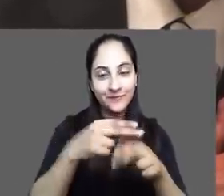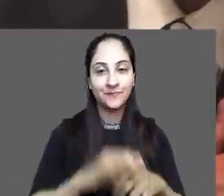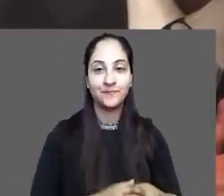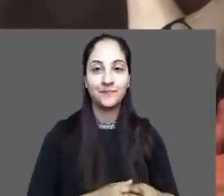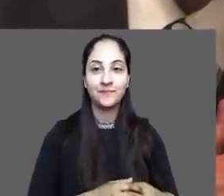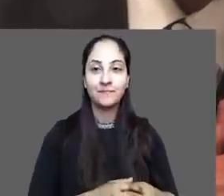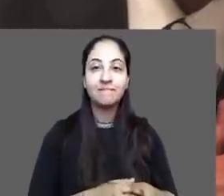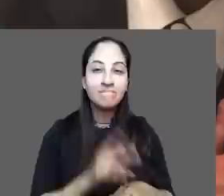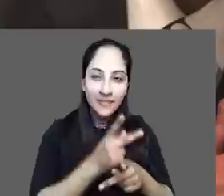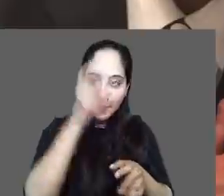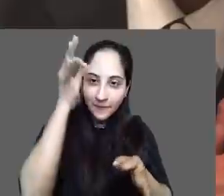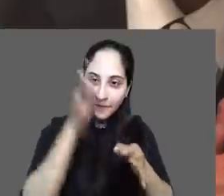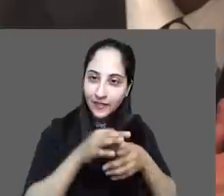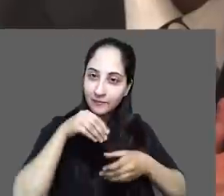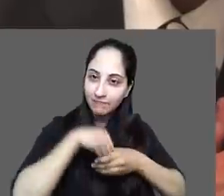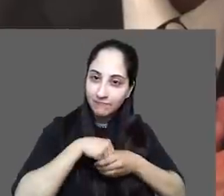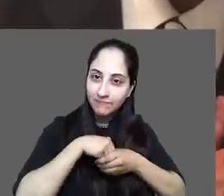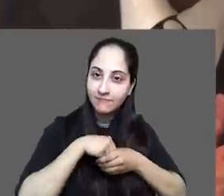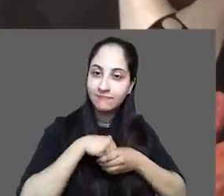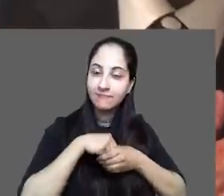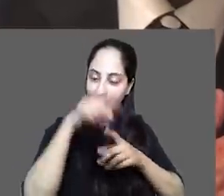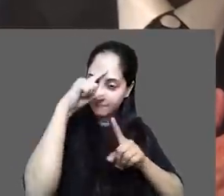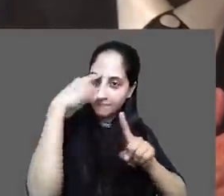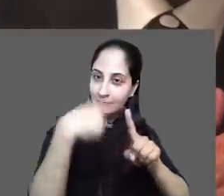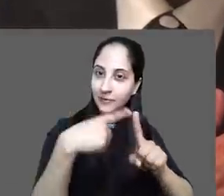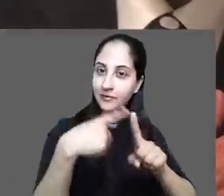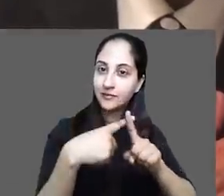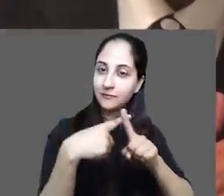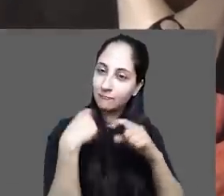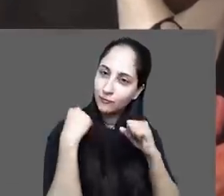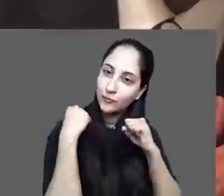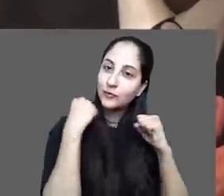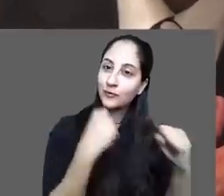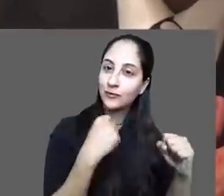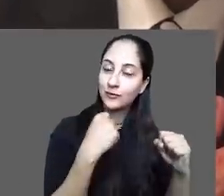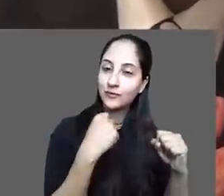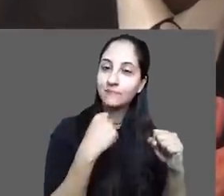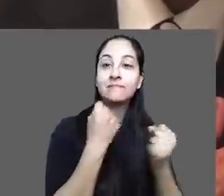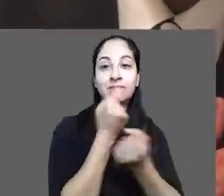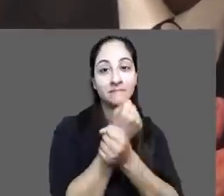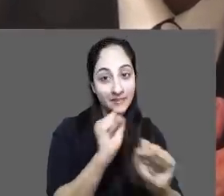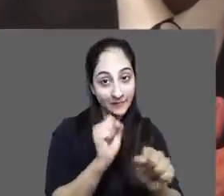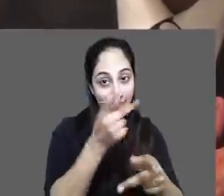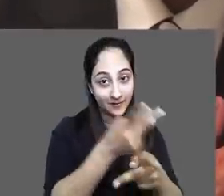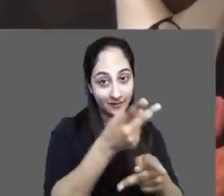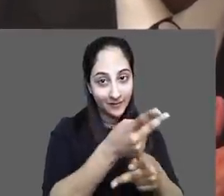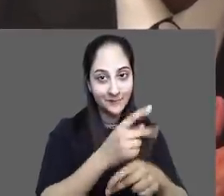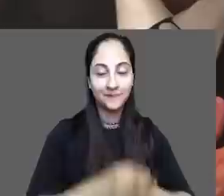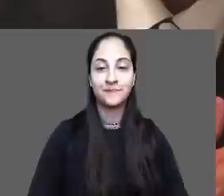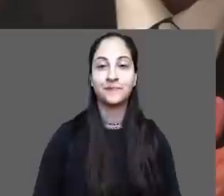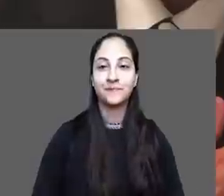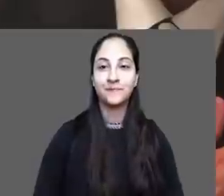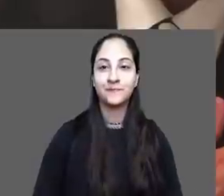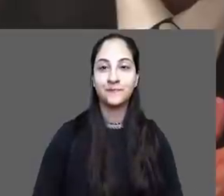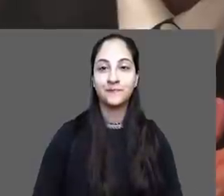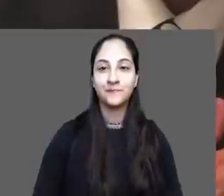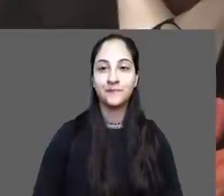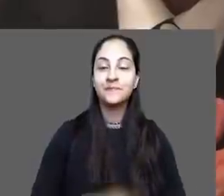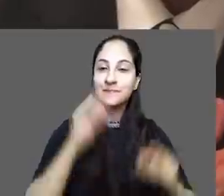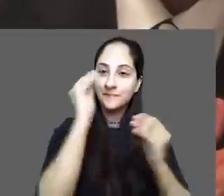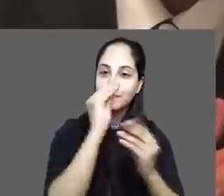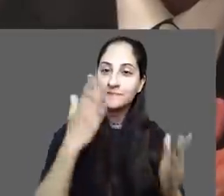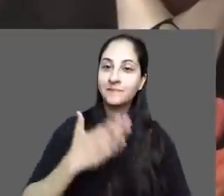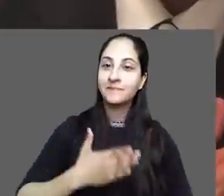will inshallah see you again soon. Have faith, stay strong, stay